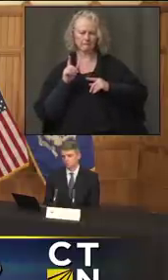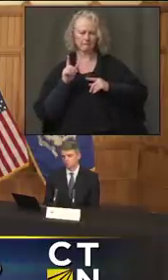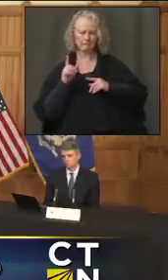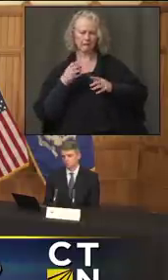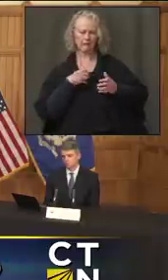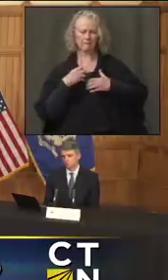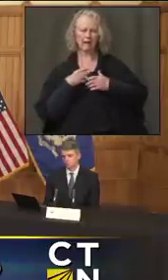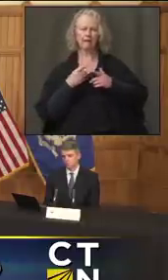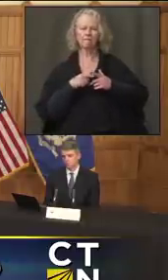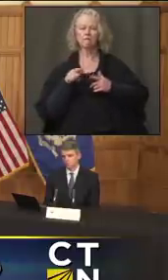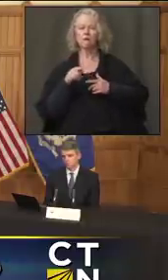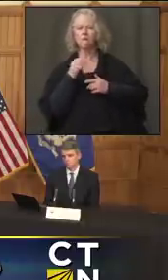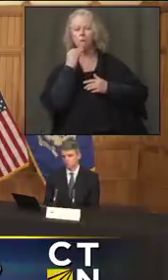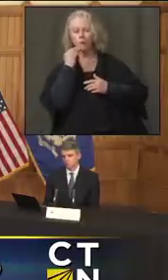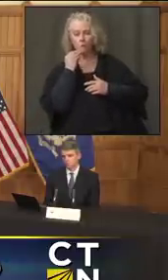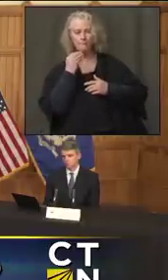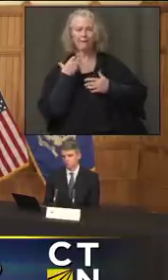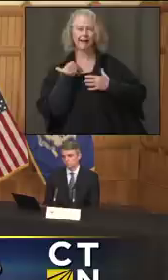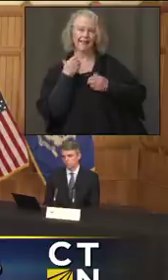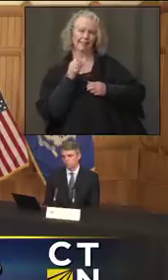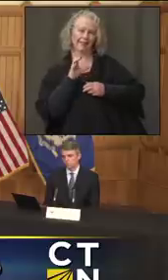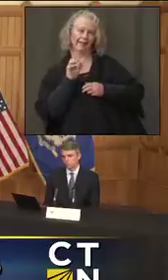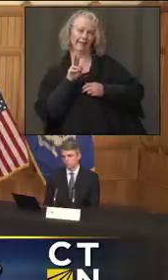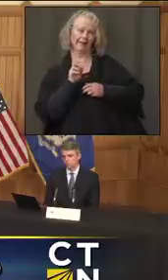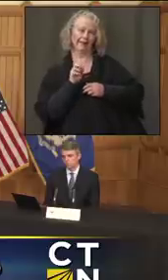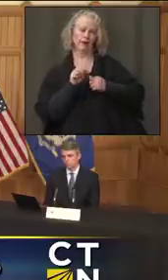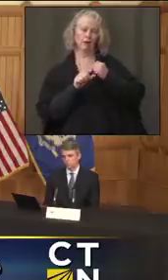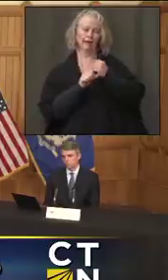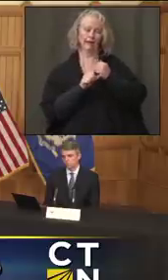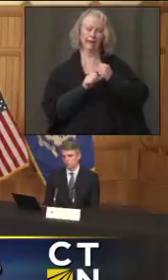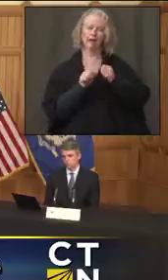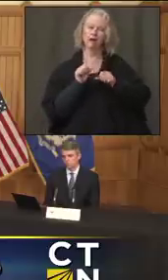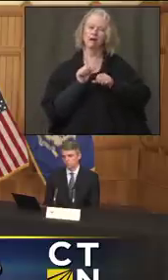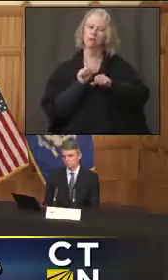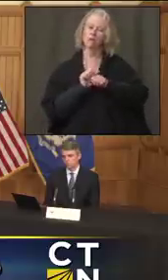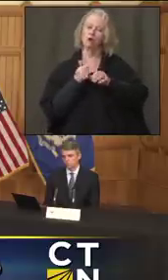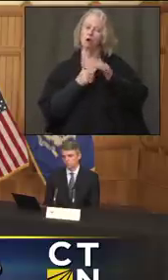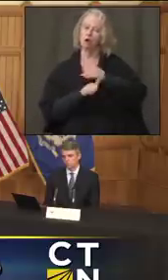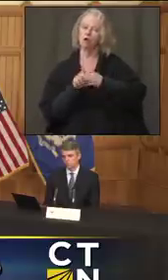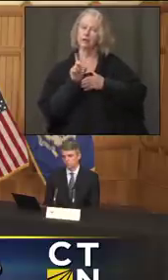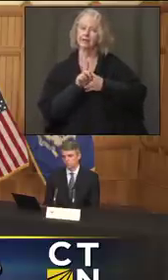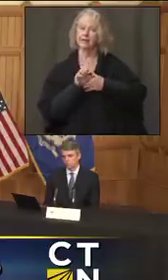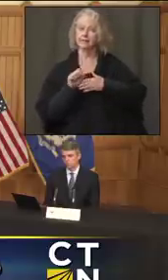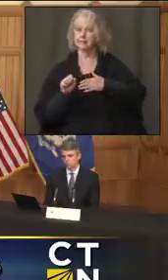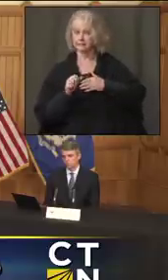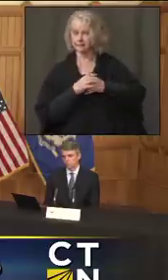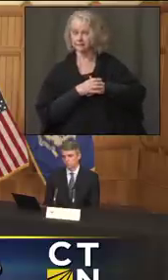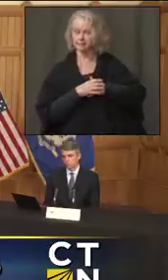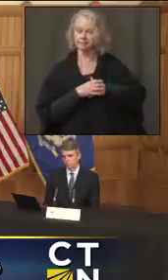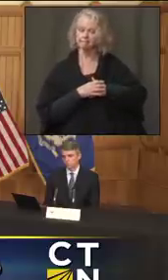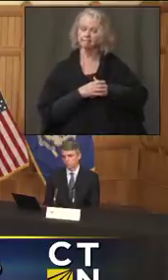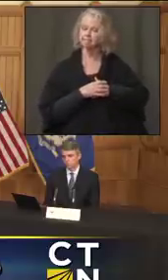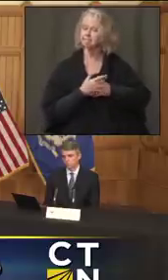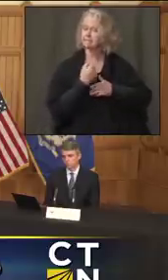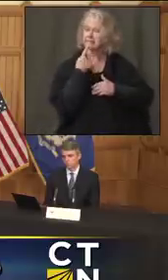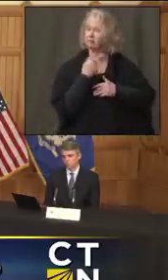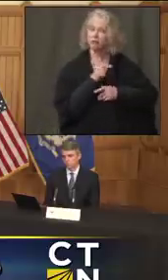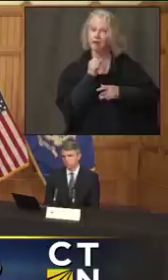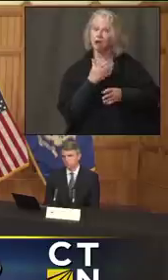care aides who are working for DSS, and they're not being